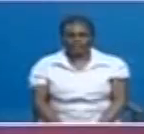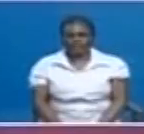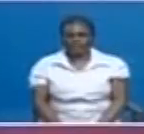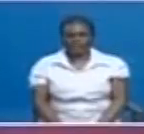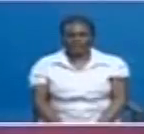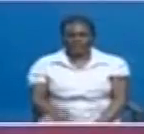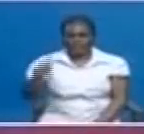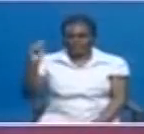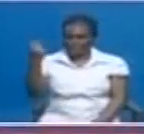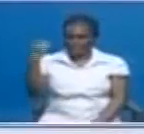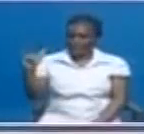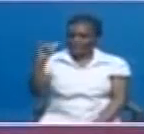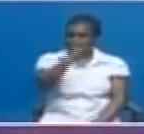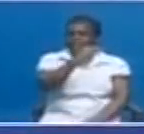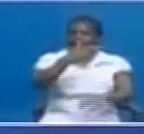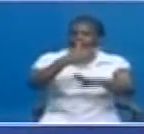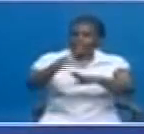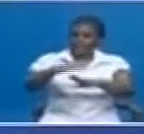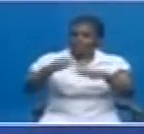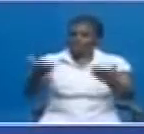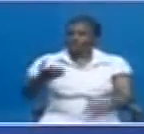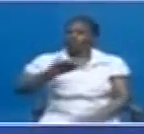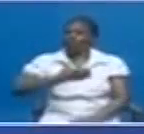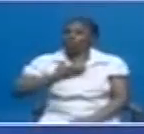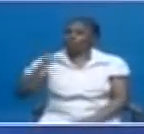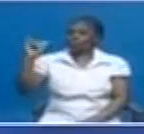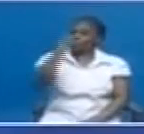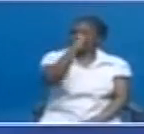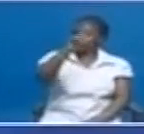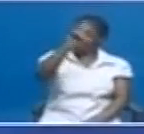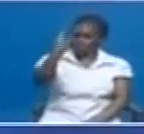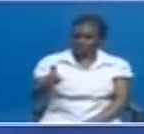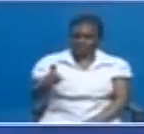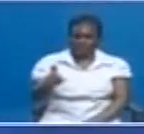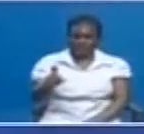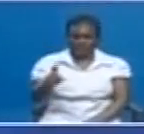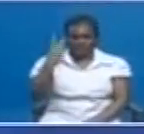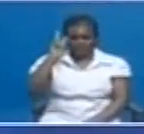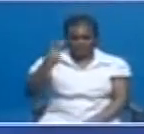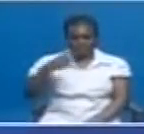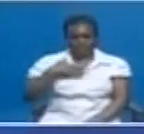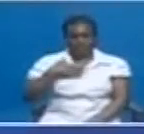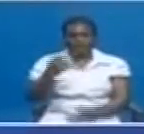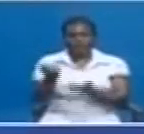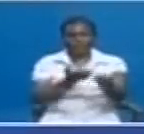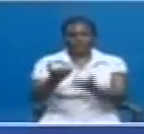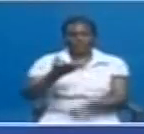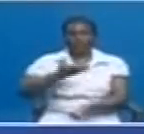So should Kenya Airways lease or should they own some of the aircraft that they operate? In my view, KQ had no business